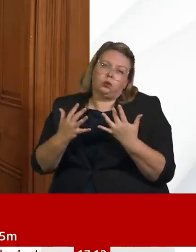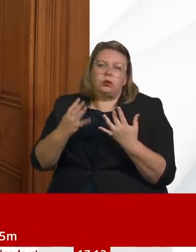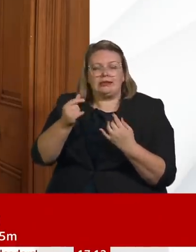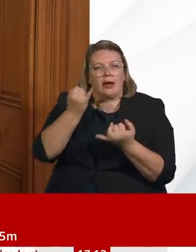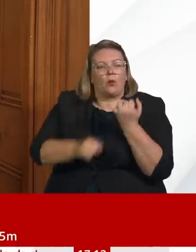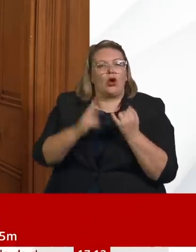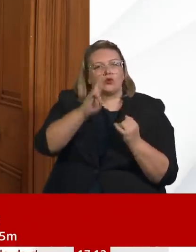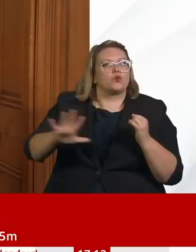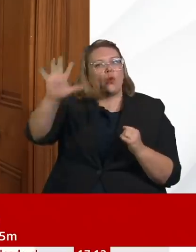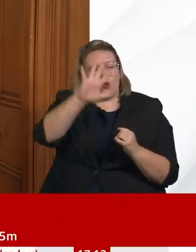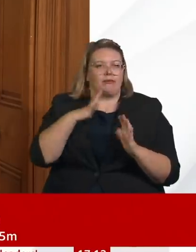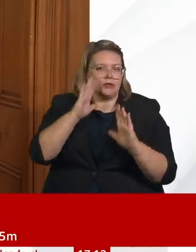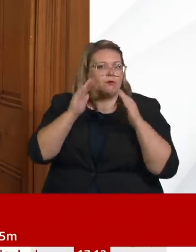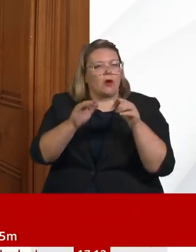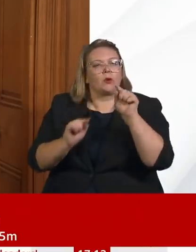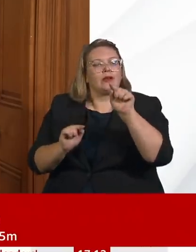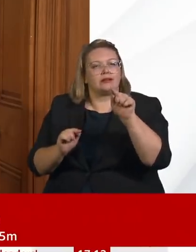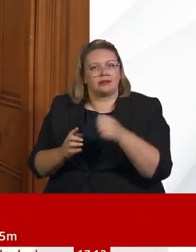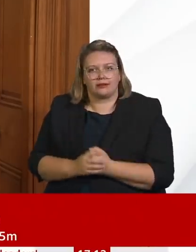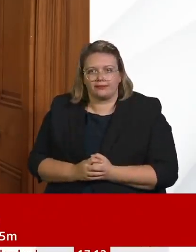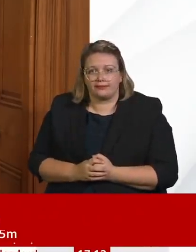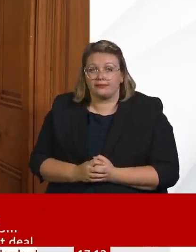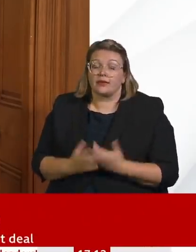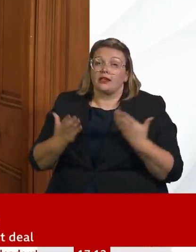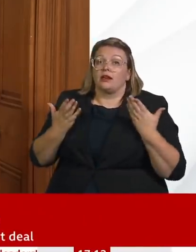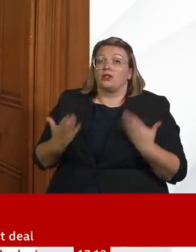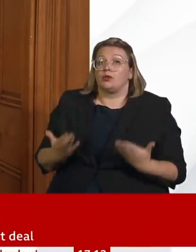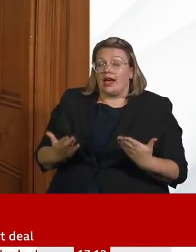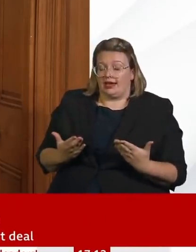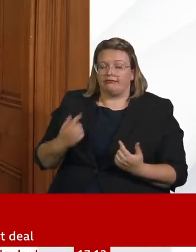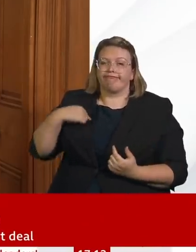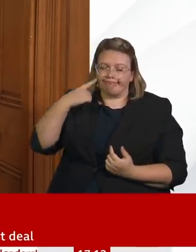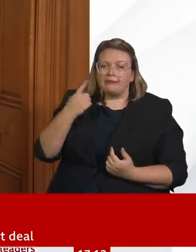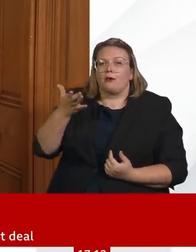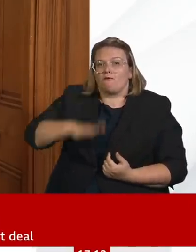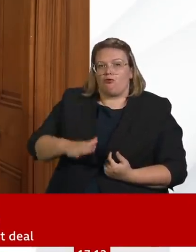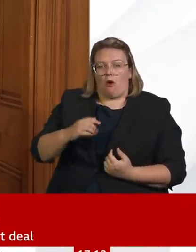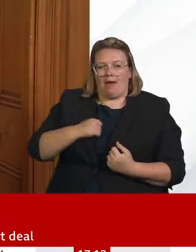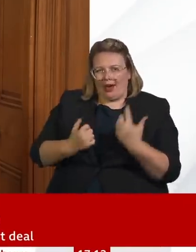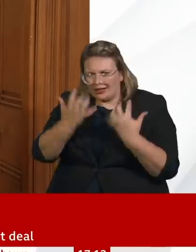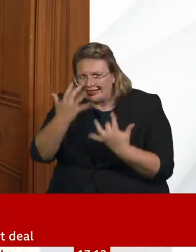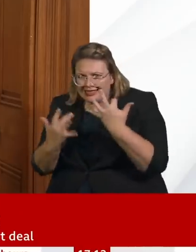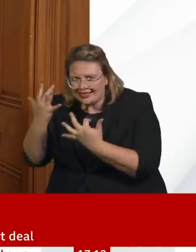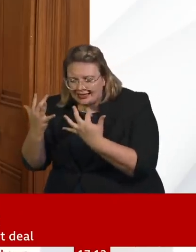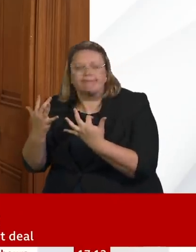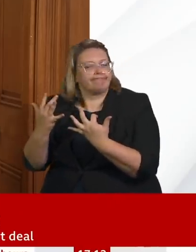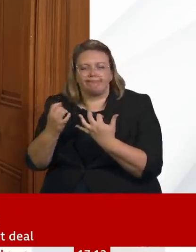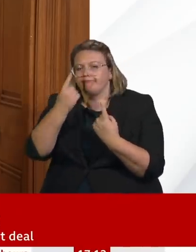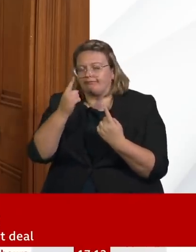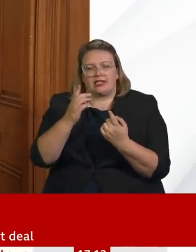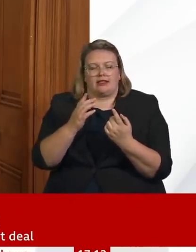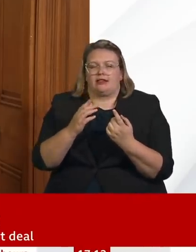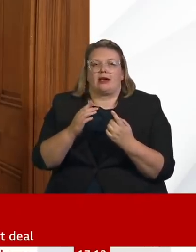And this evening, informed by the data that we've just seen, I can announce that Greater Manchester will move to the very